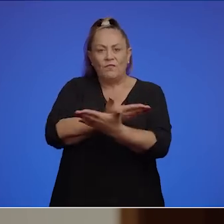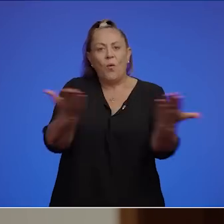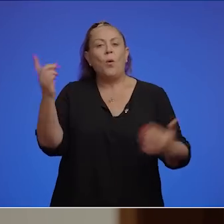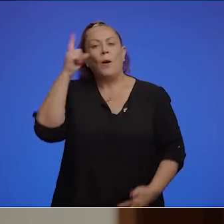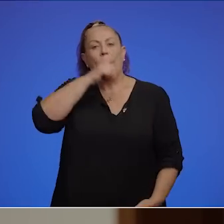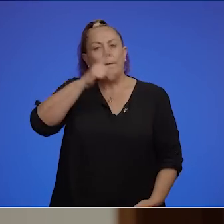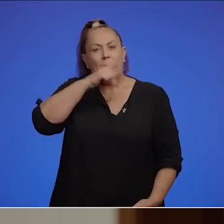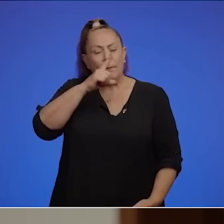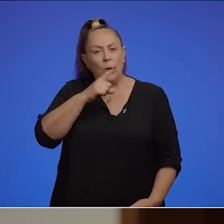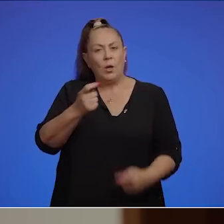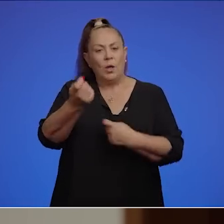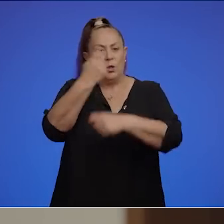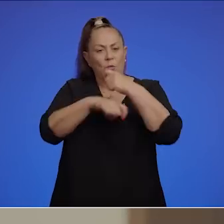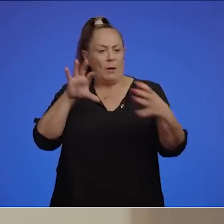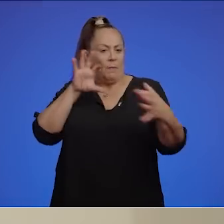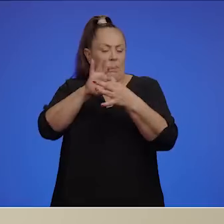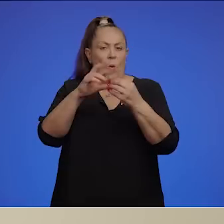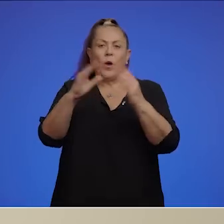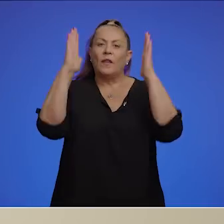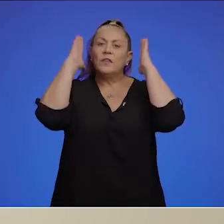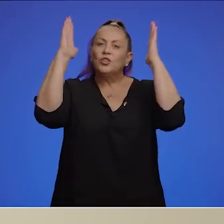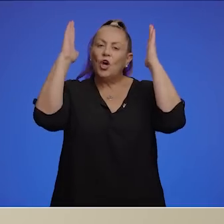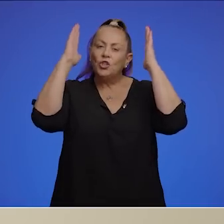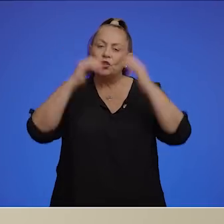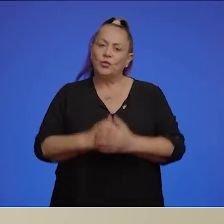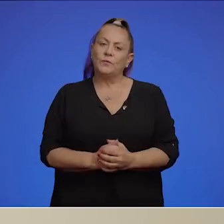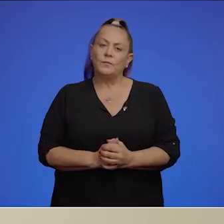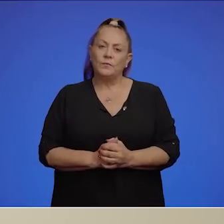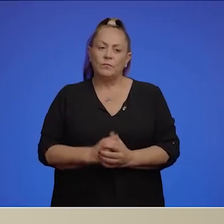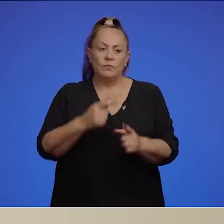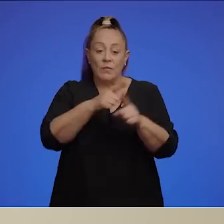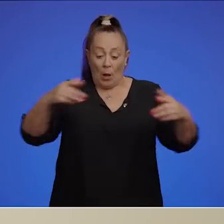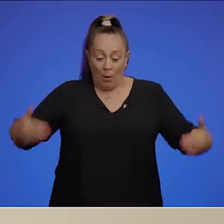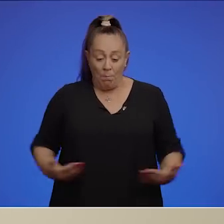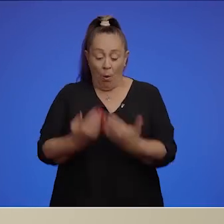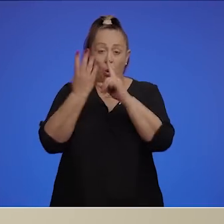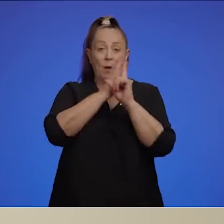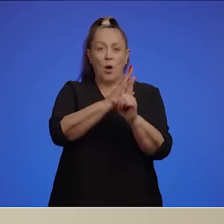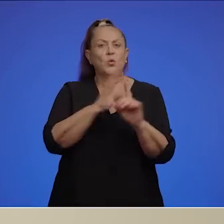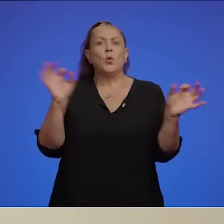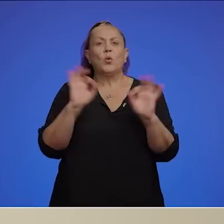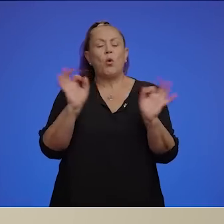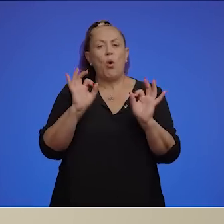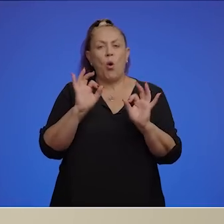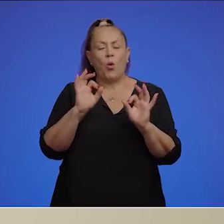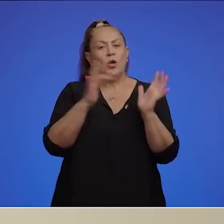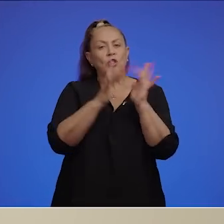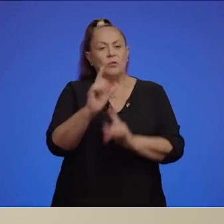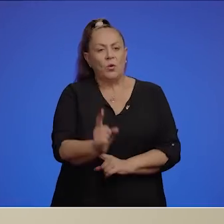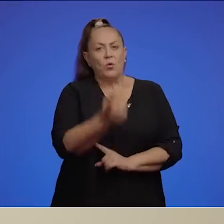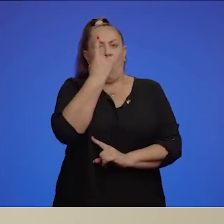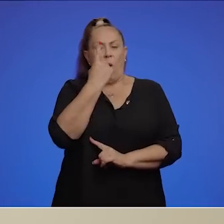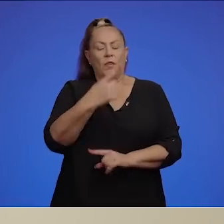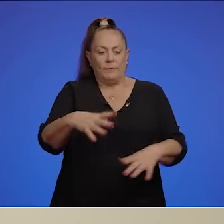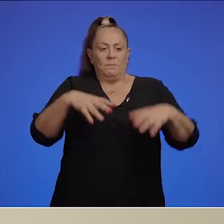mystical bride, the church. They were not born apostles. They responded to the call of Jesus to take up that